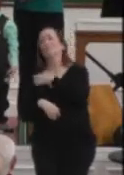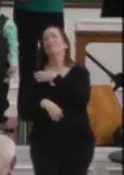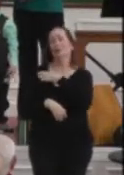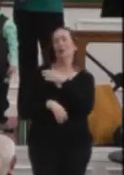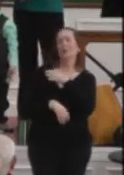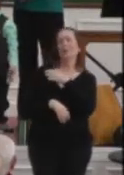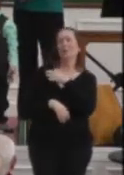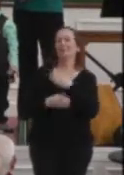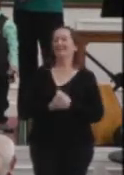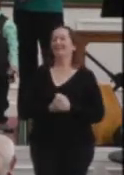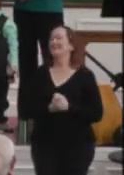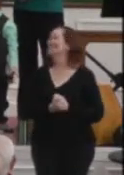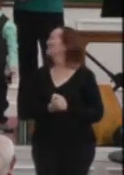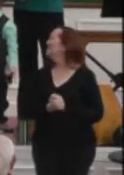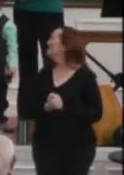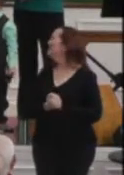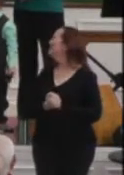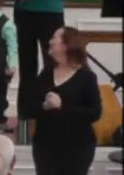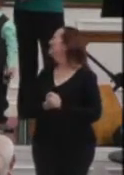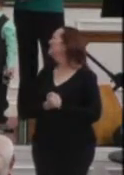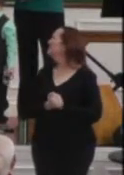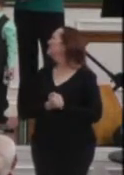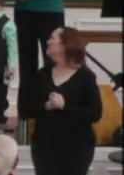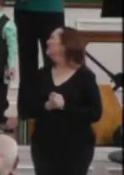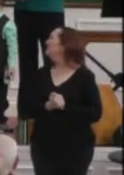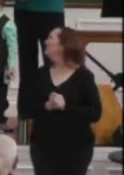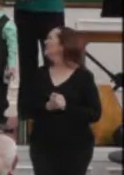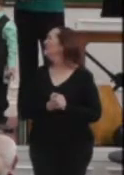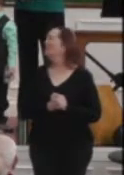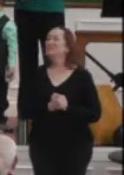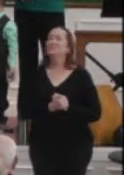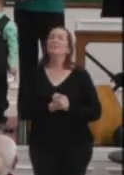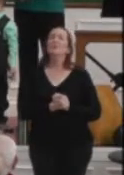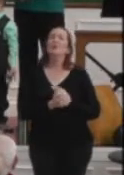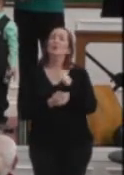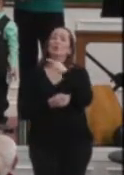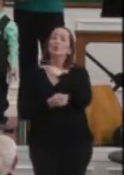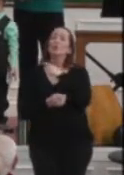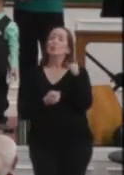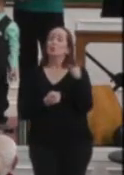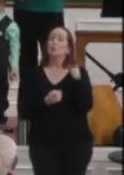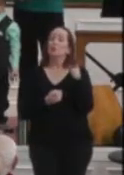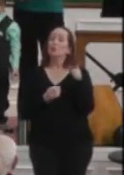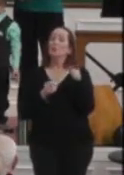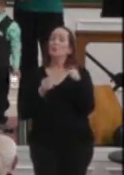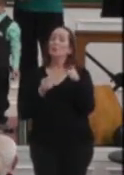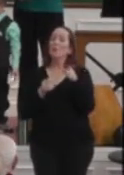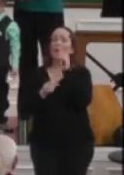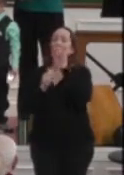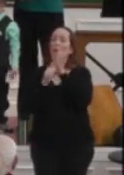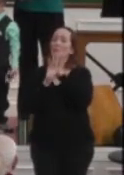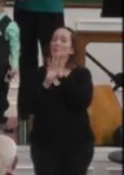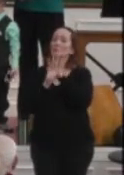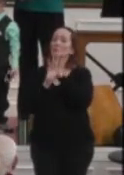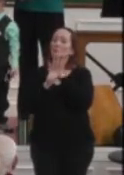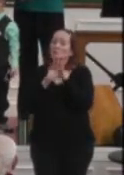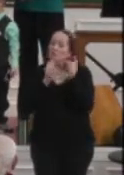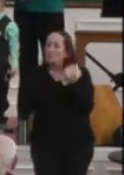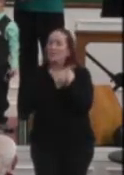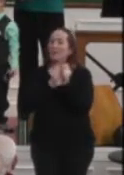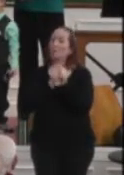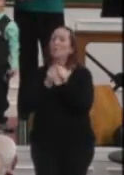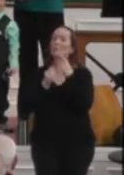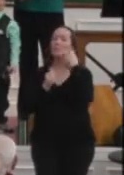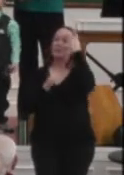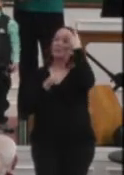Congregation, do you as members of First Baptist Church promise to join these parents in teaching and training of these